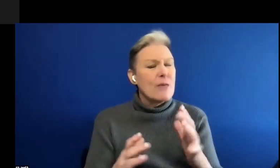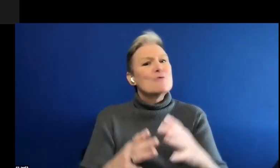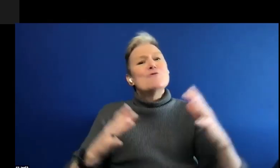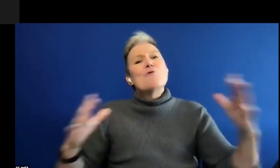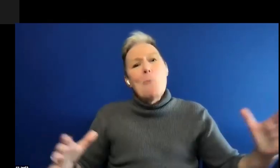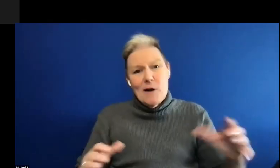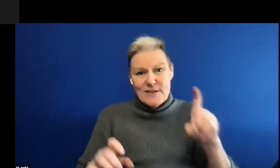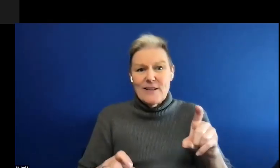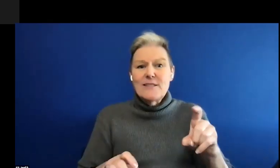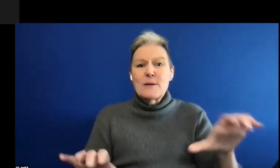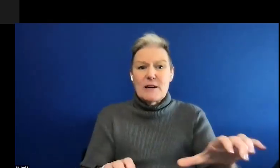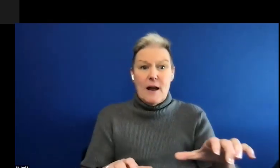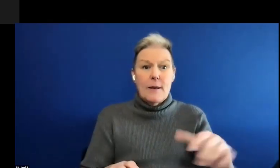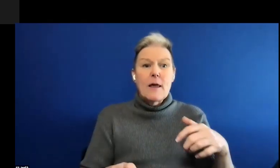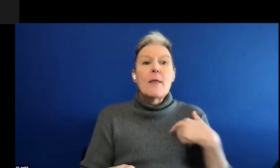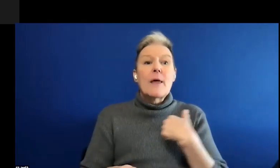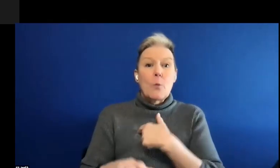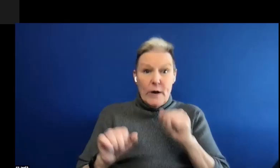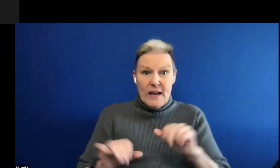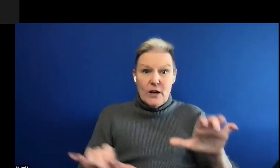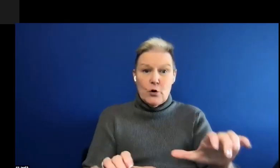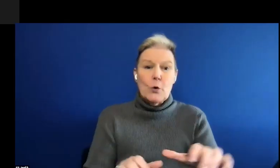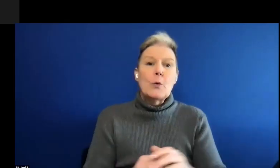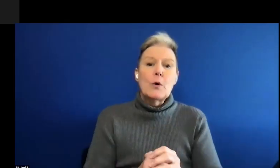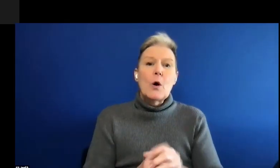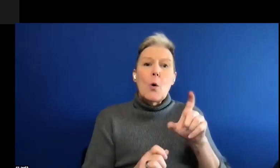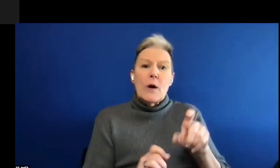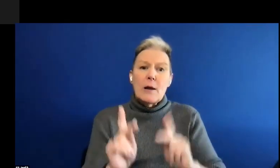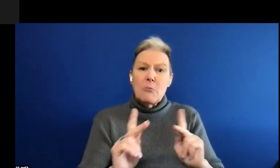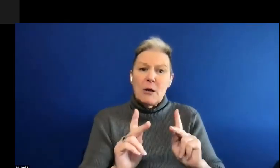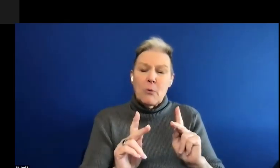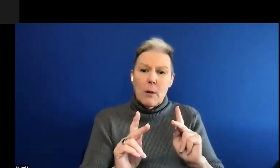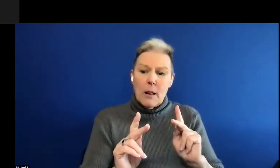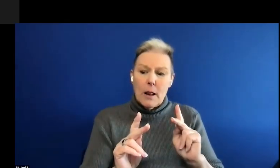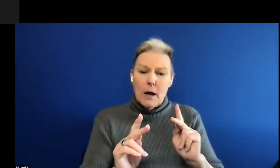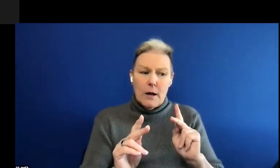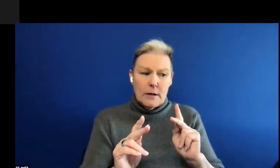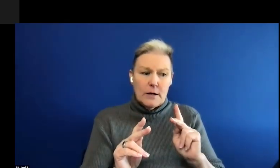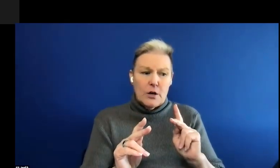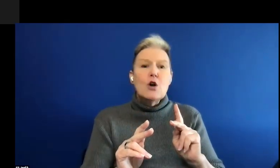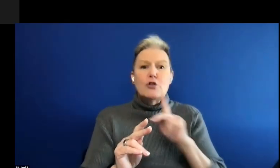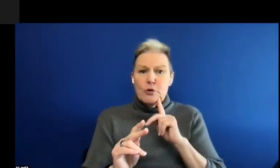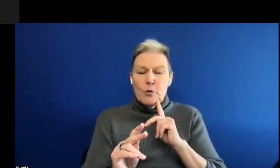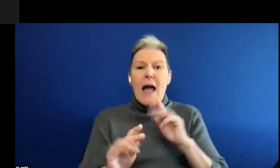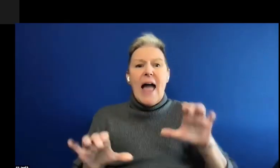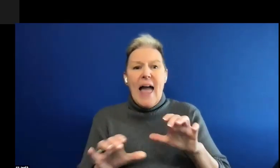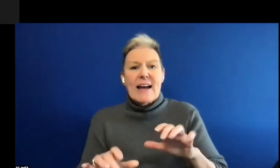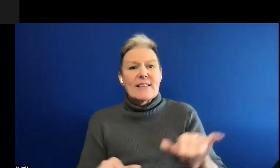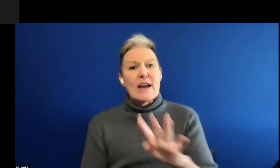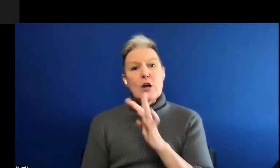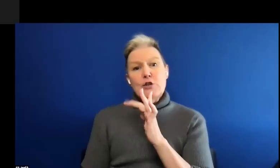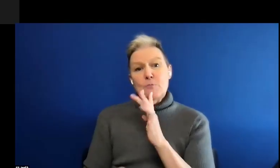needs to be done that we can do. We need people to act as spokespeople for us that